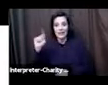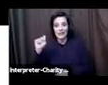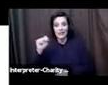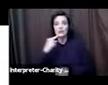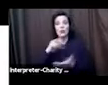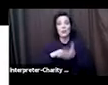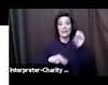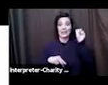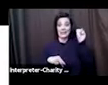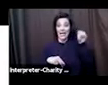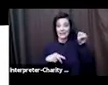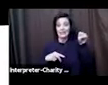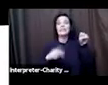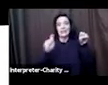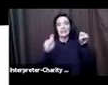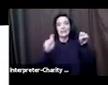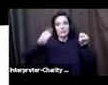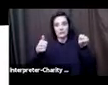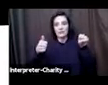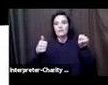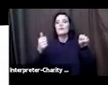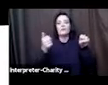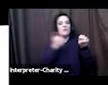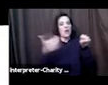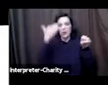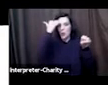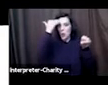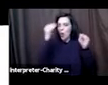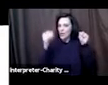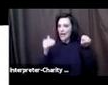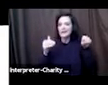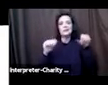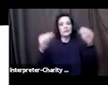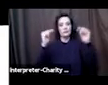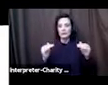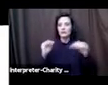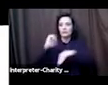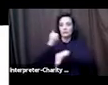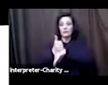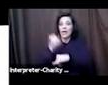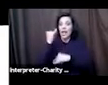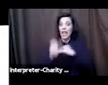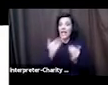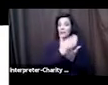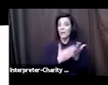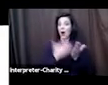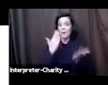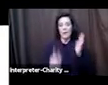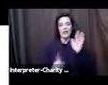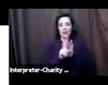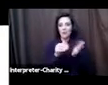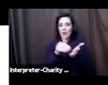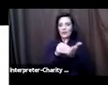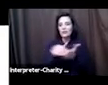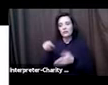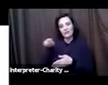we need to get AT in here. We know everything we need to know. We're just going to put it in place. And that last section, which might come up often, is that the child